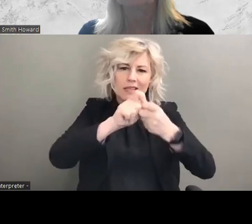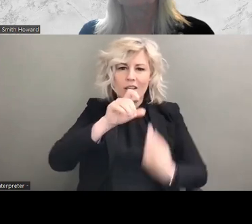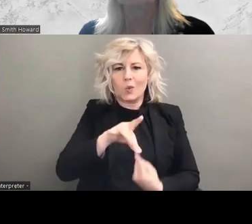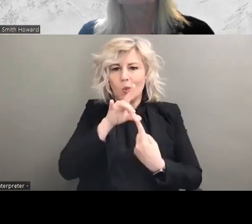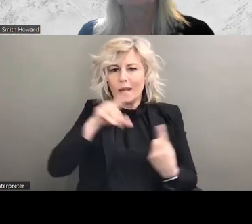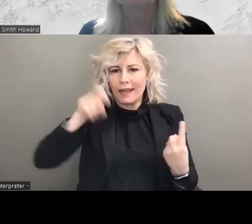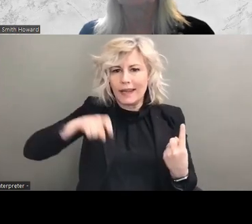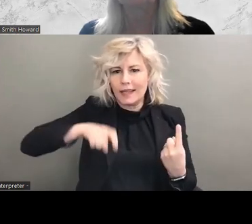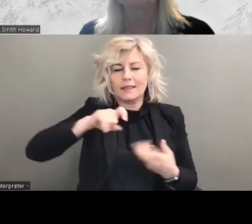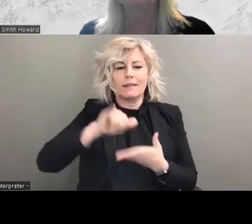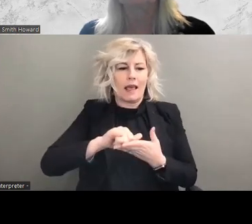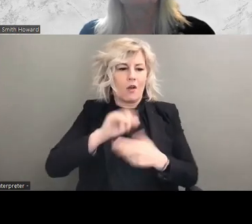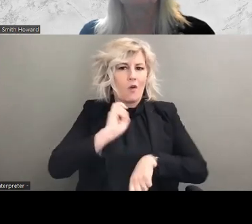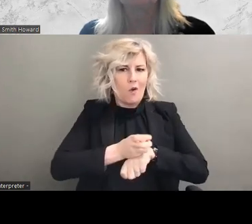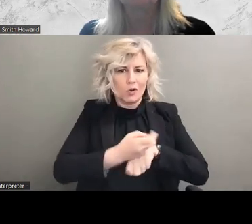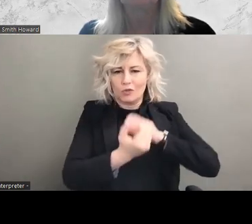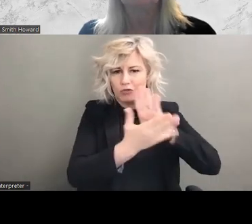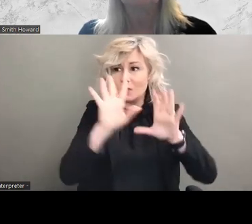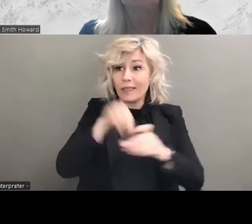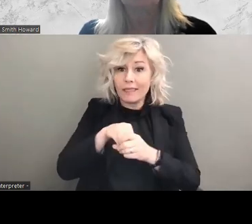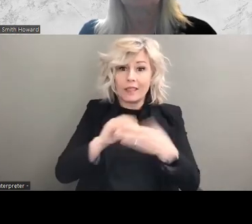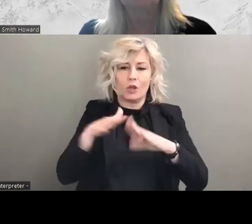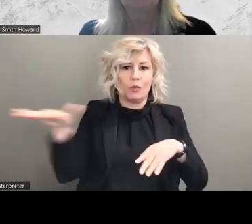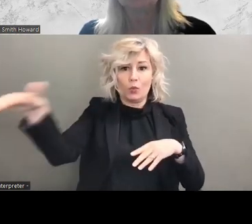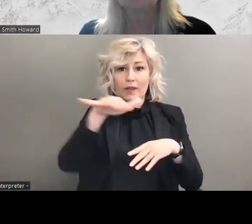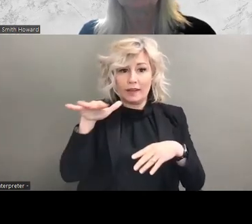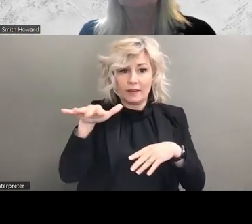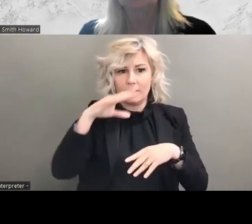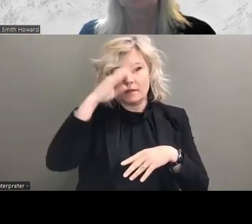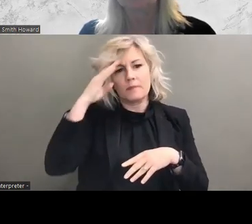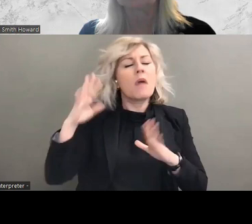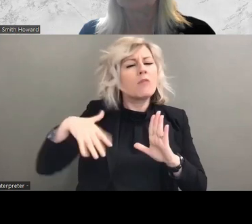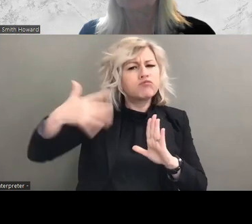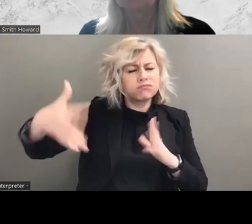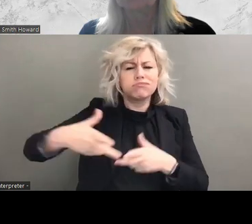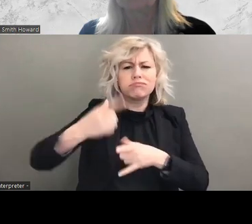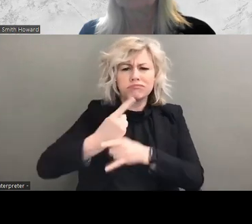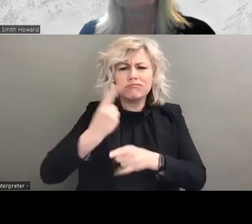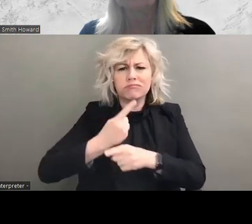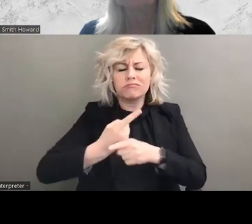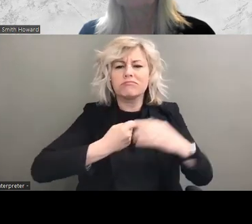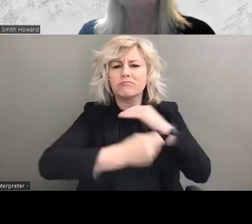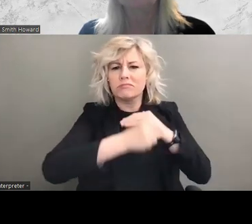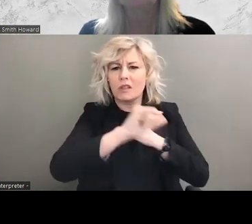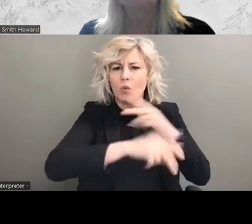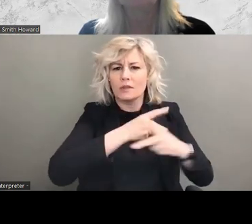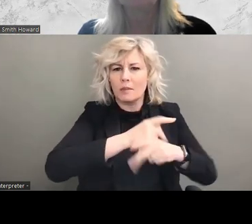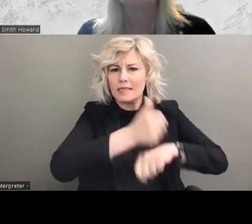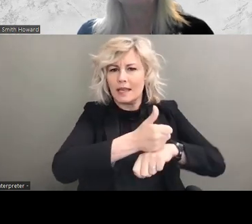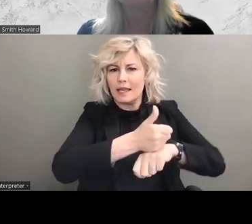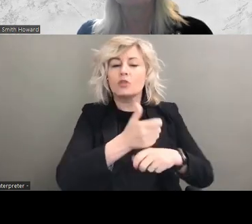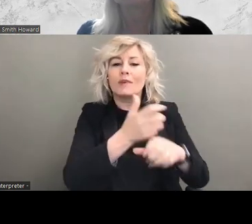needs that are difficult to address in the community, that on occasion it is appropriate to place children in these settings to get that